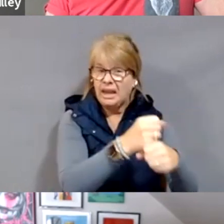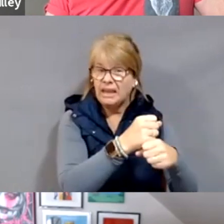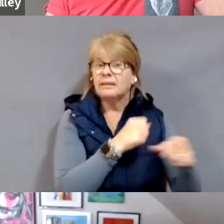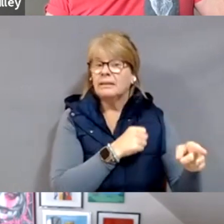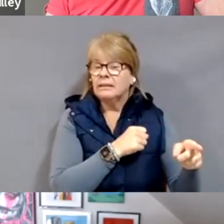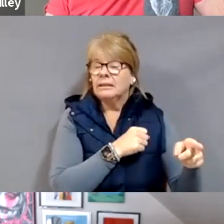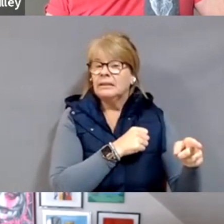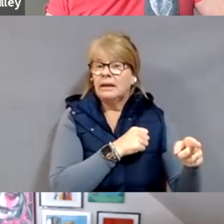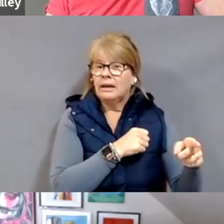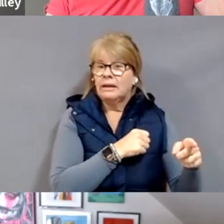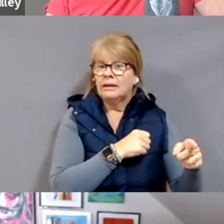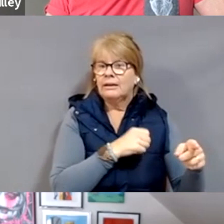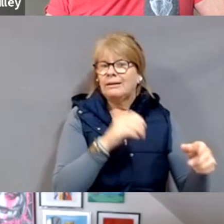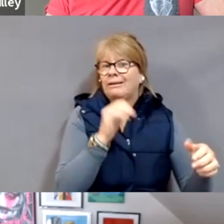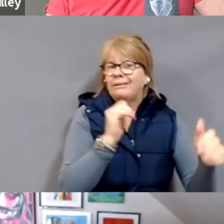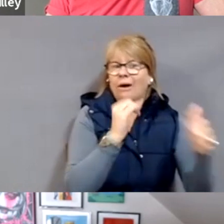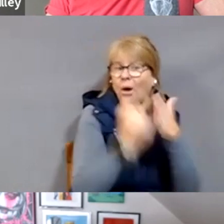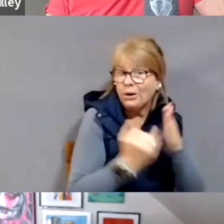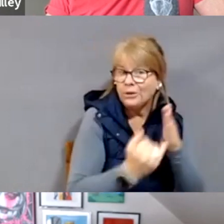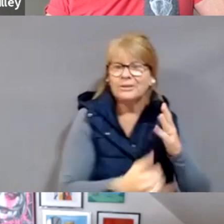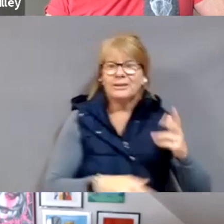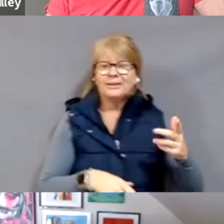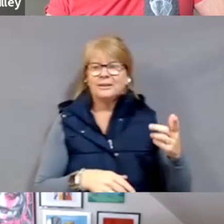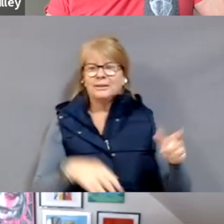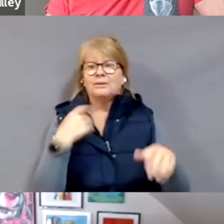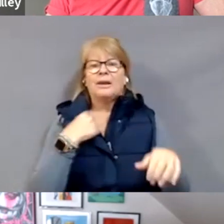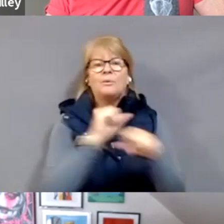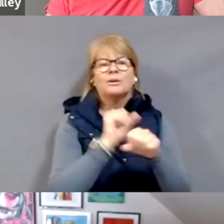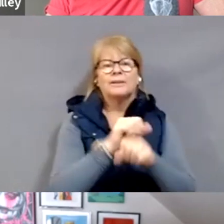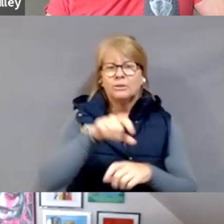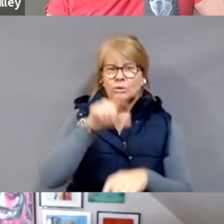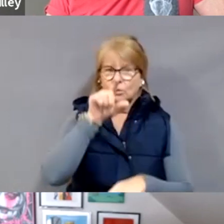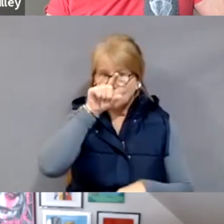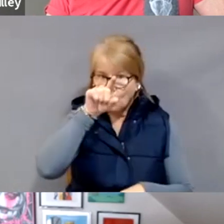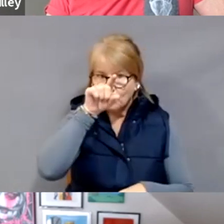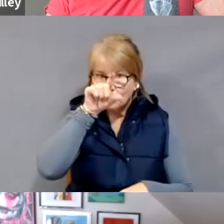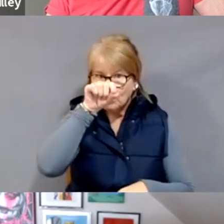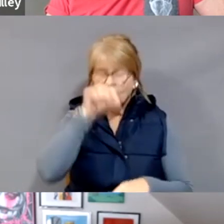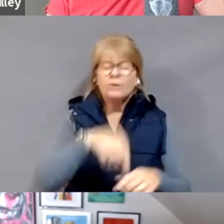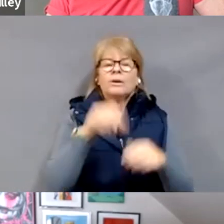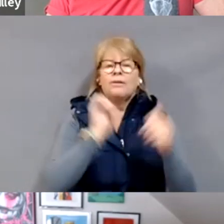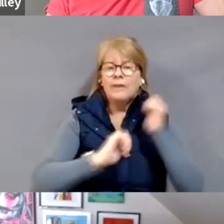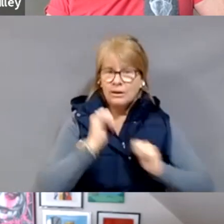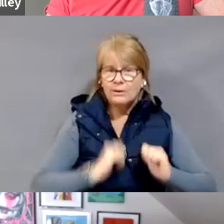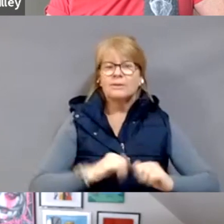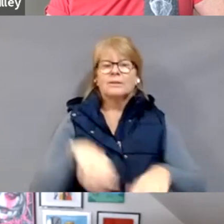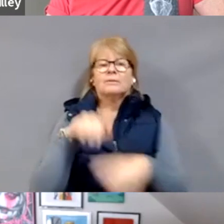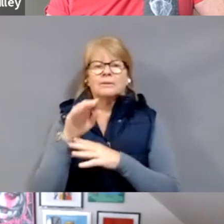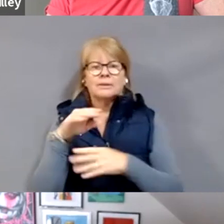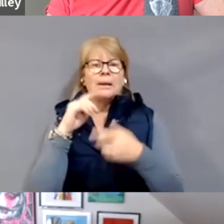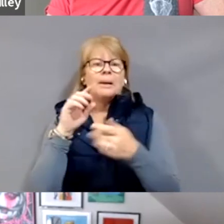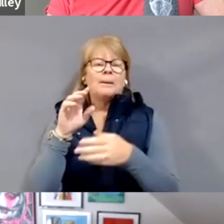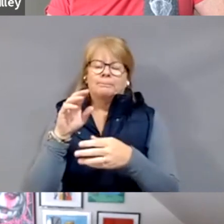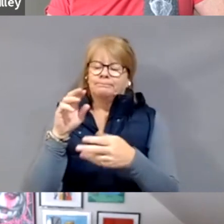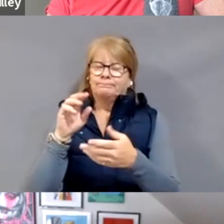nose, but it was just wild. And we were out of the Poor Alex, which was Crow's Theater, and Native Earth was starting up, Buddies in Bad Times was starting up.